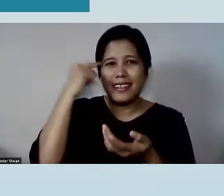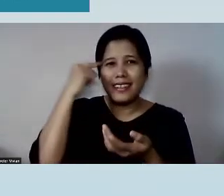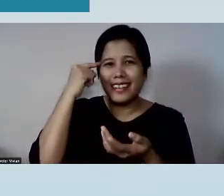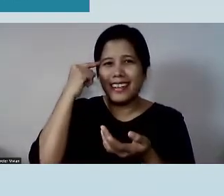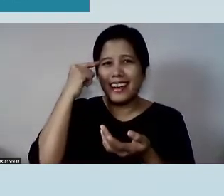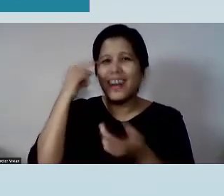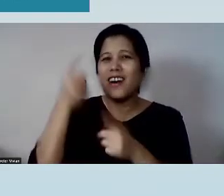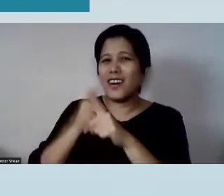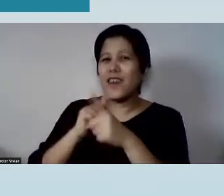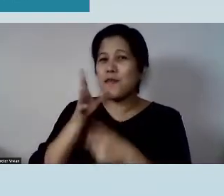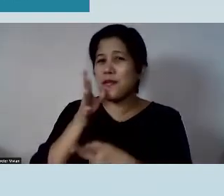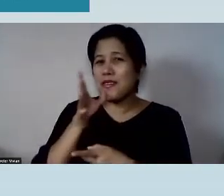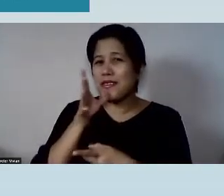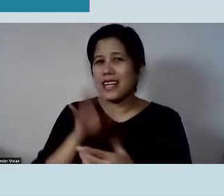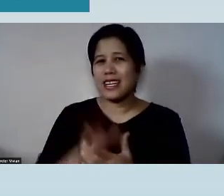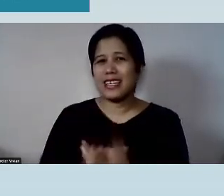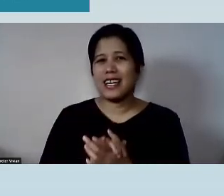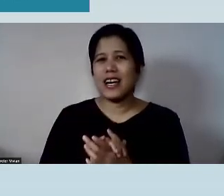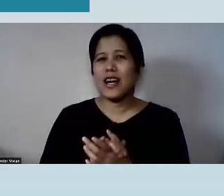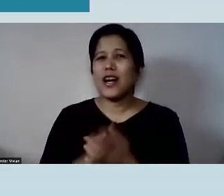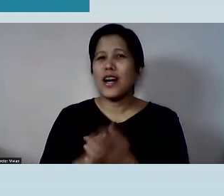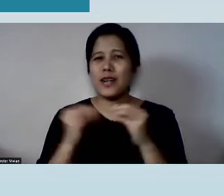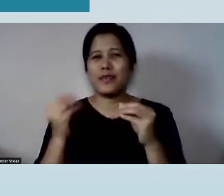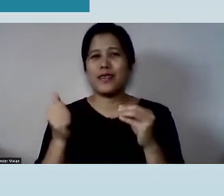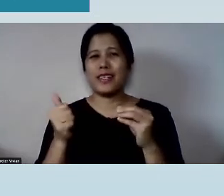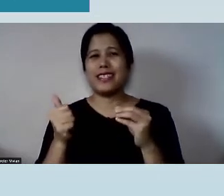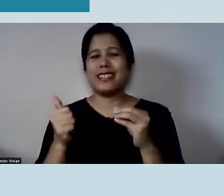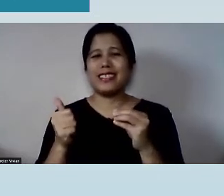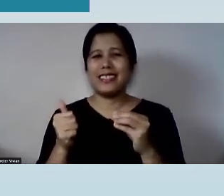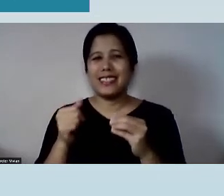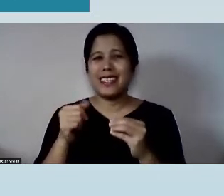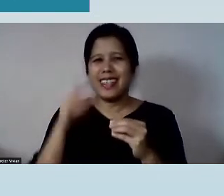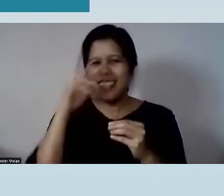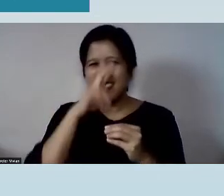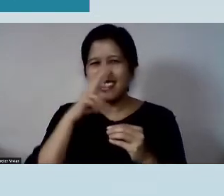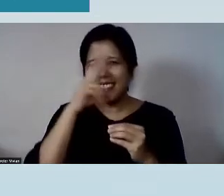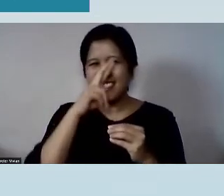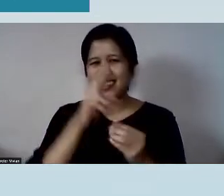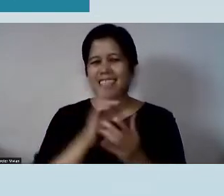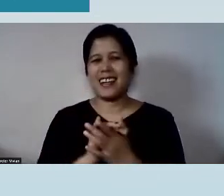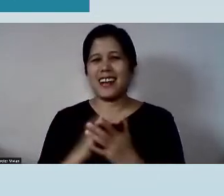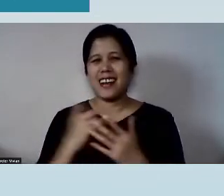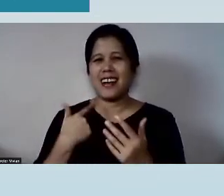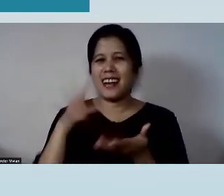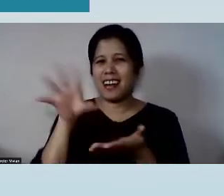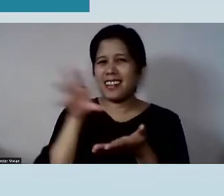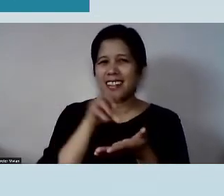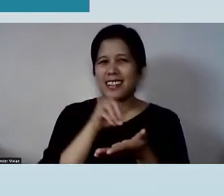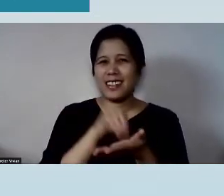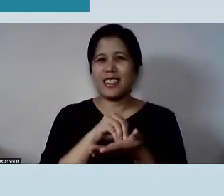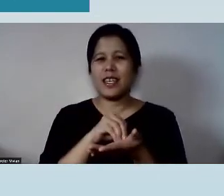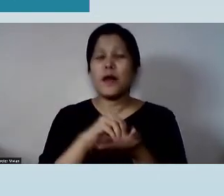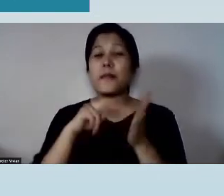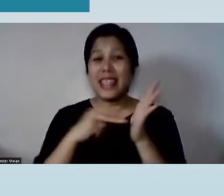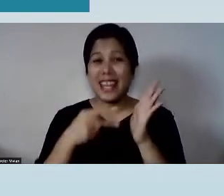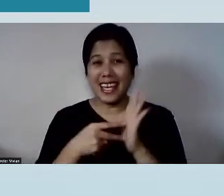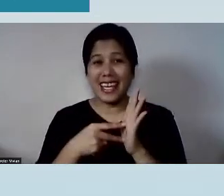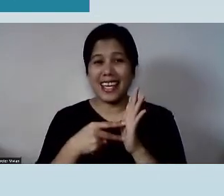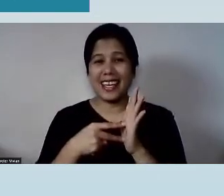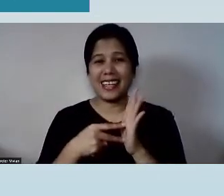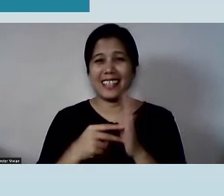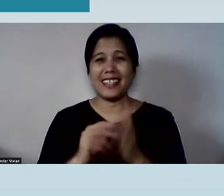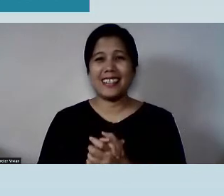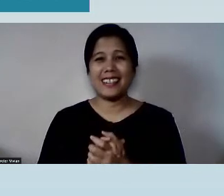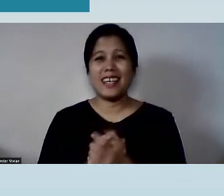Okay? Vast majority of researchers conclude ADHD is a neurological or brain-based disorder. Meaning, hindi po